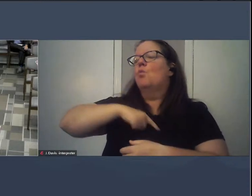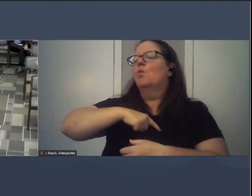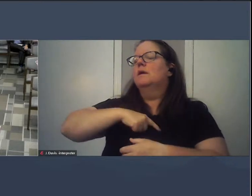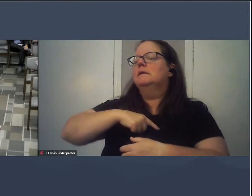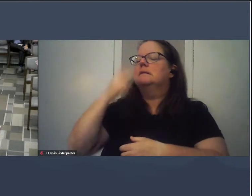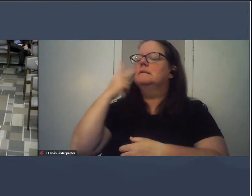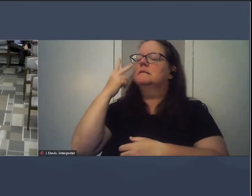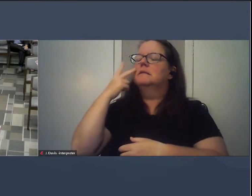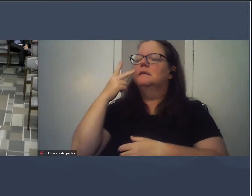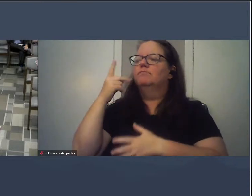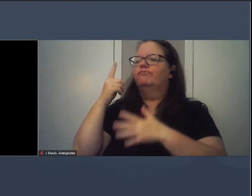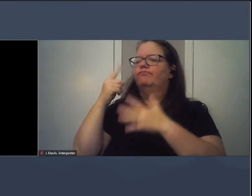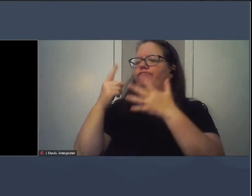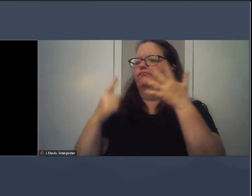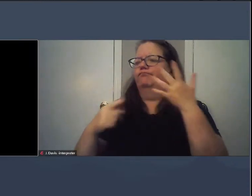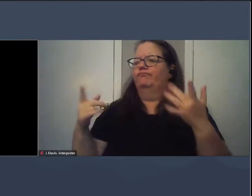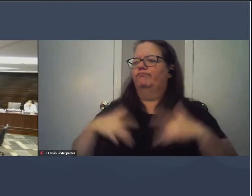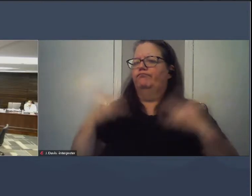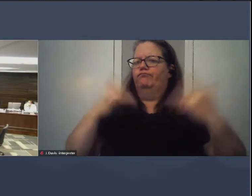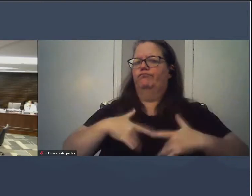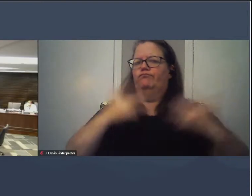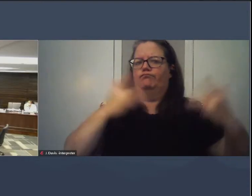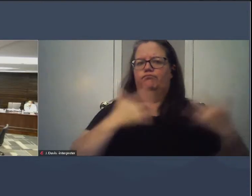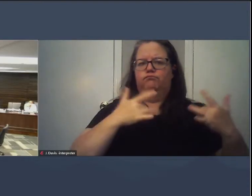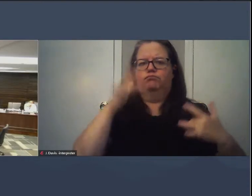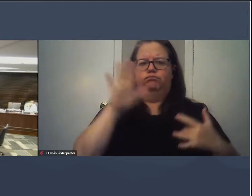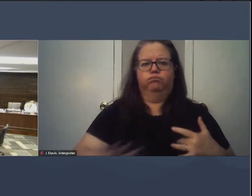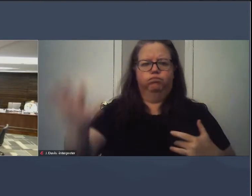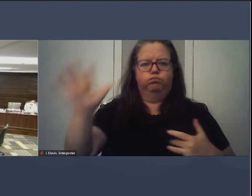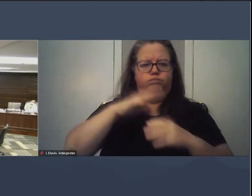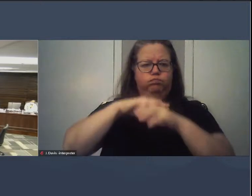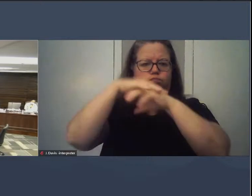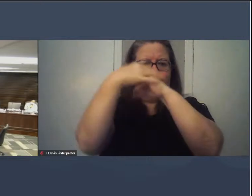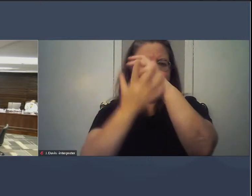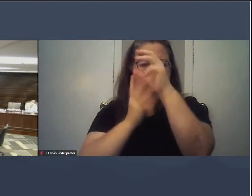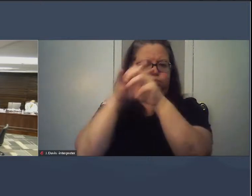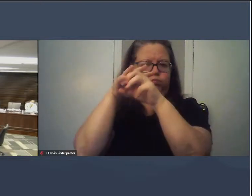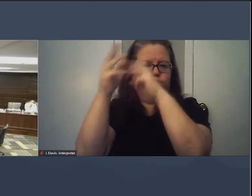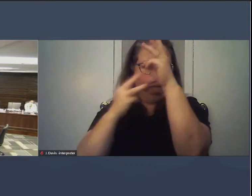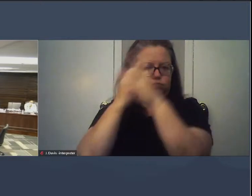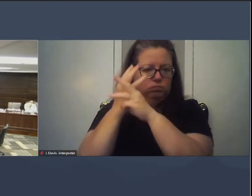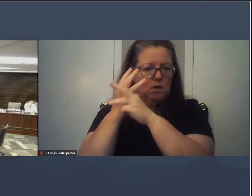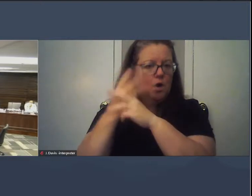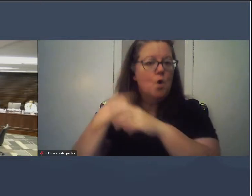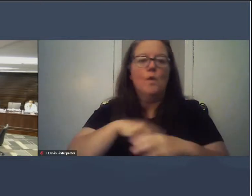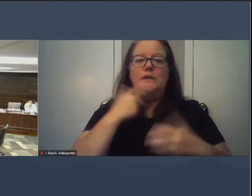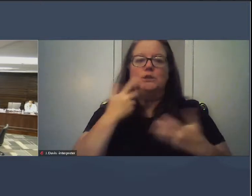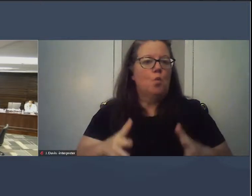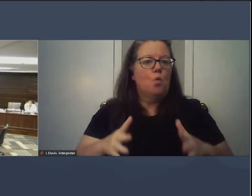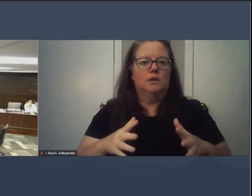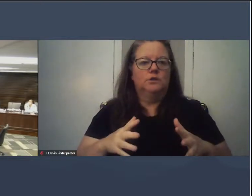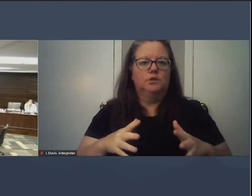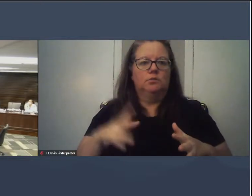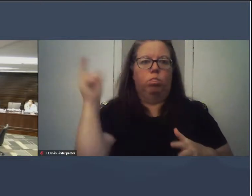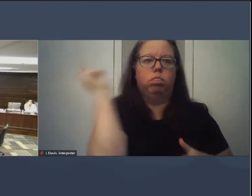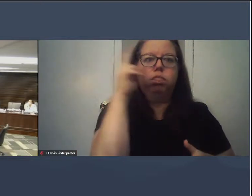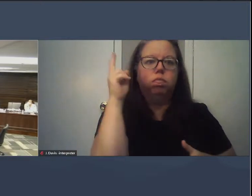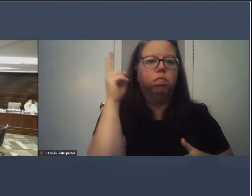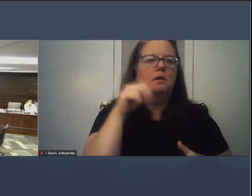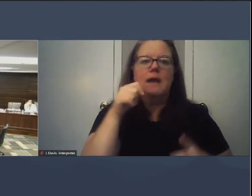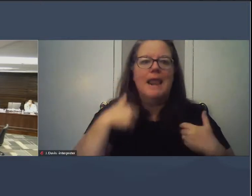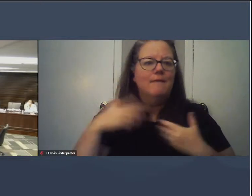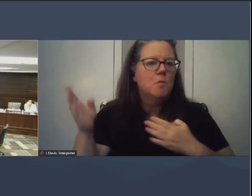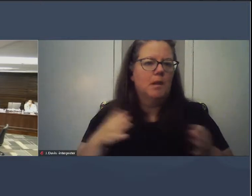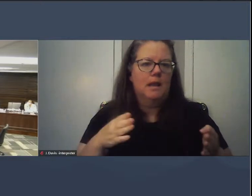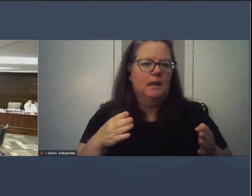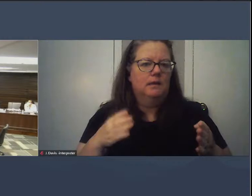sorts of events, globally. We don't want to be caught, unawares if we had a chance to do something about it. Thank you.